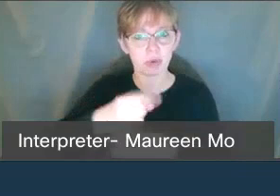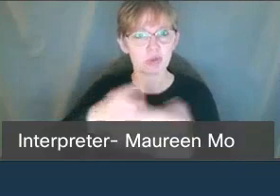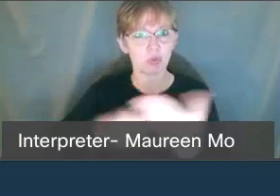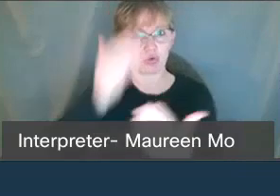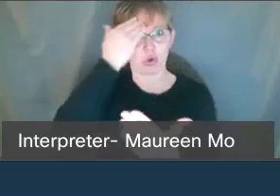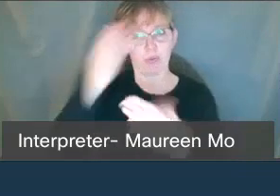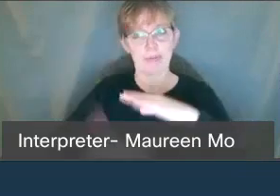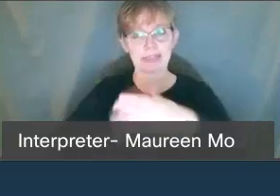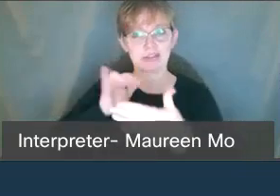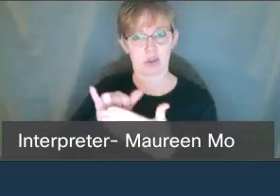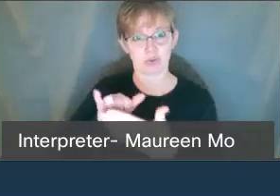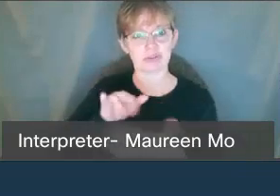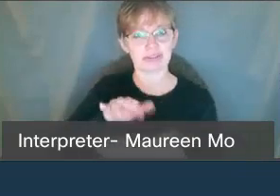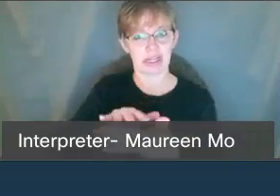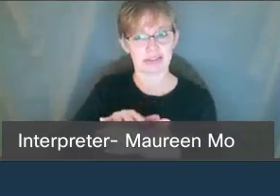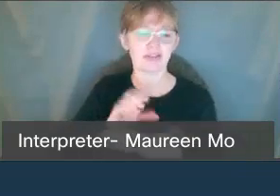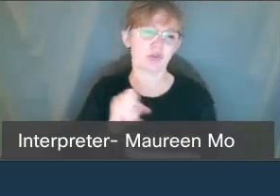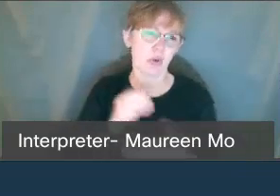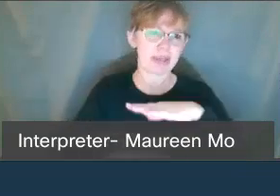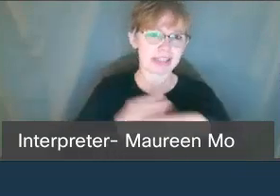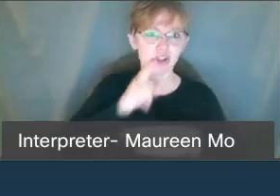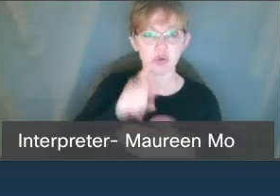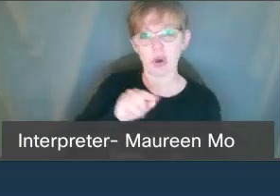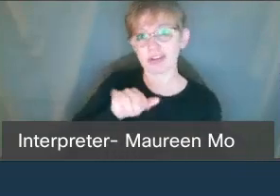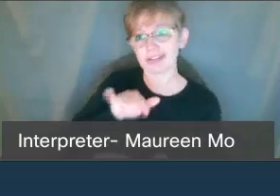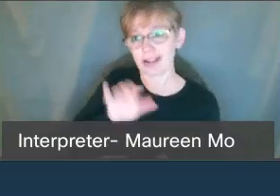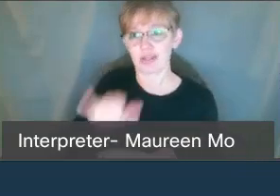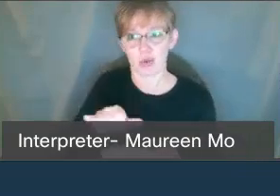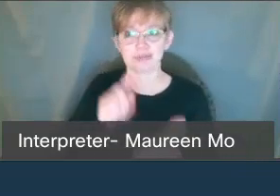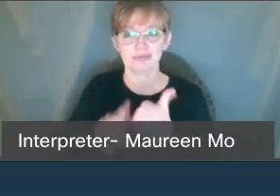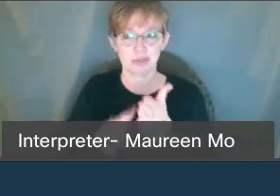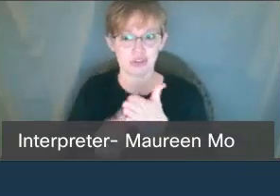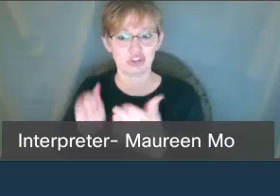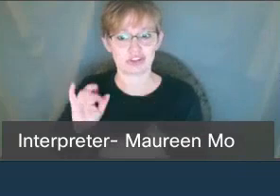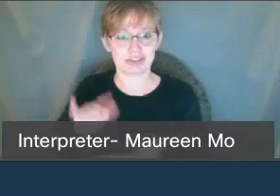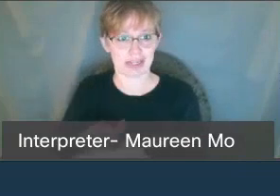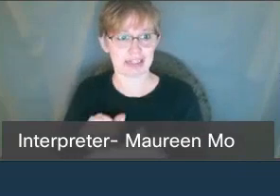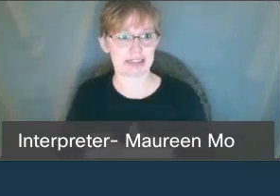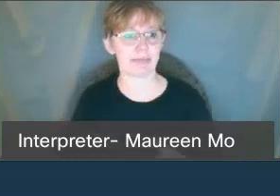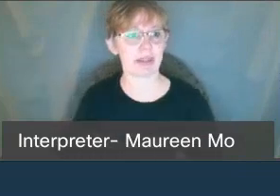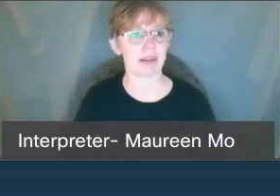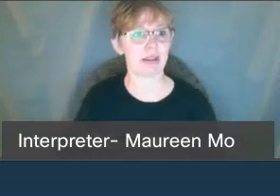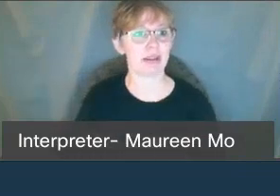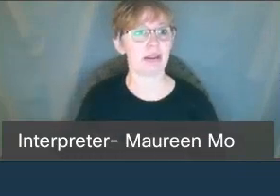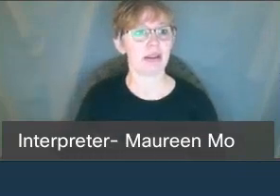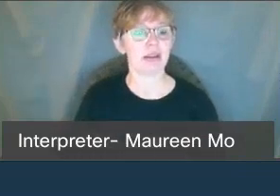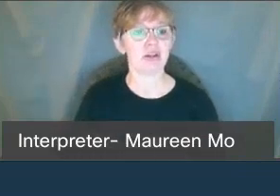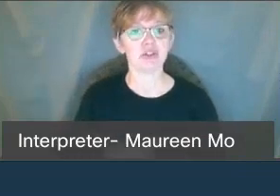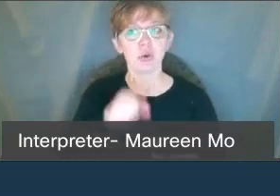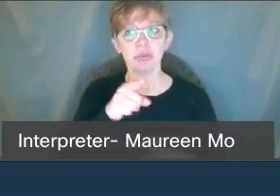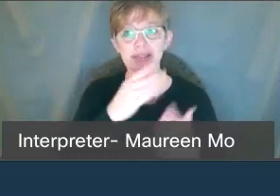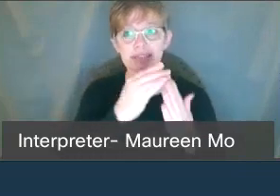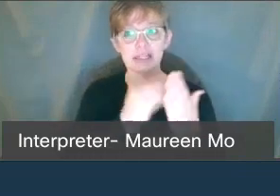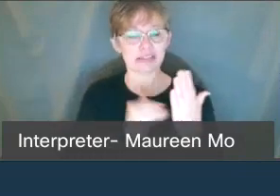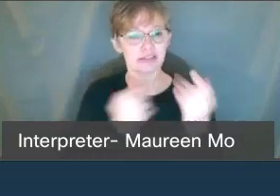basically do a study of studies. So I'm listing a lot of the different papers there, and these represent